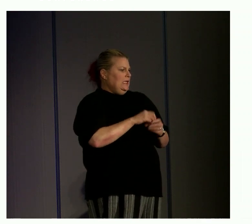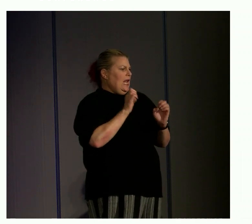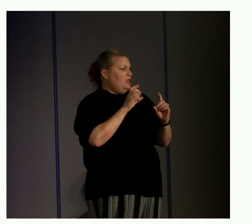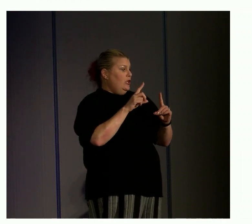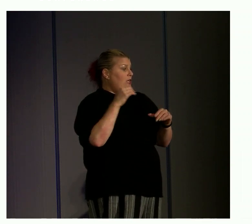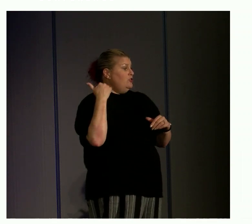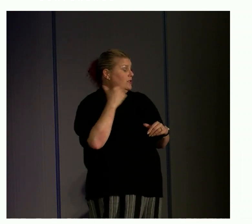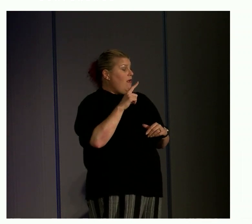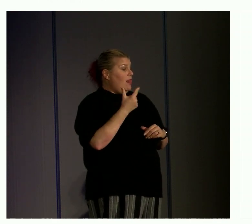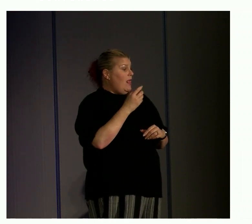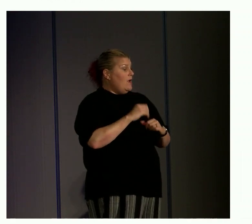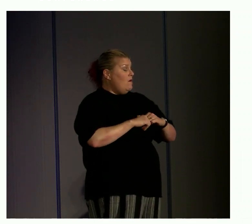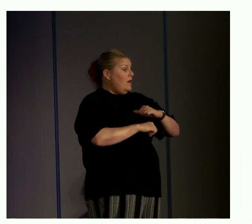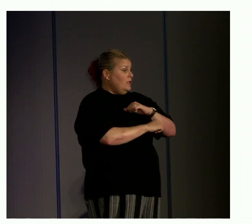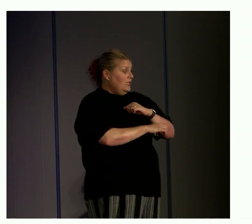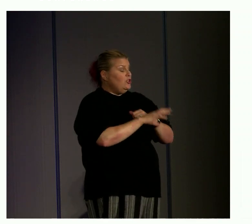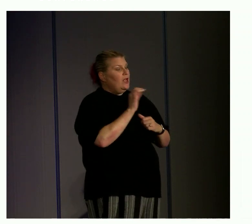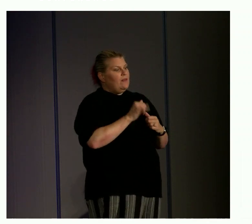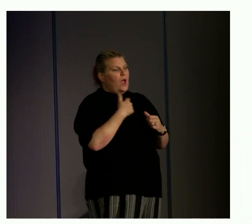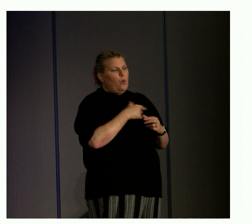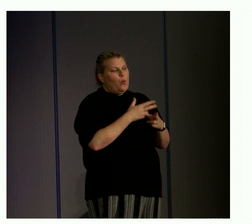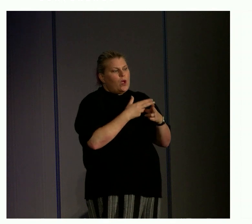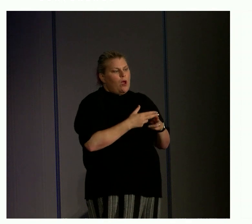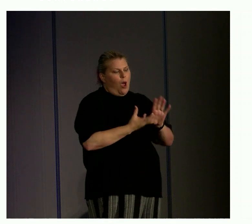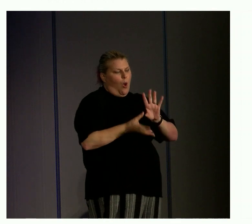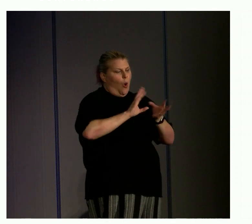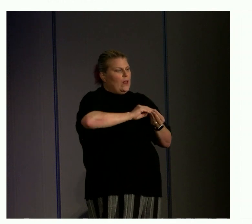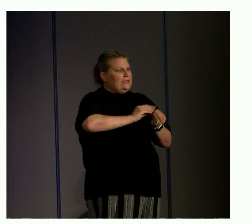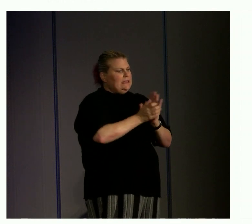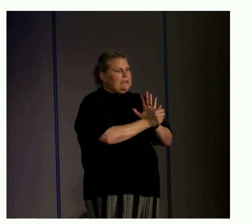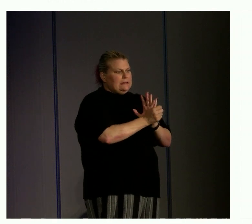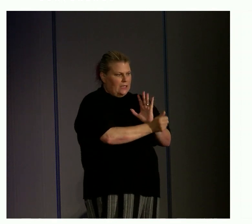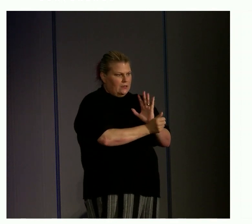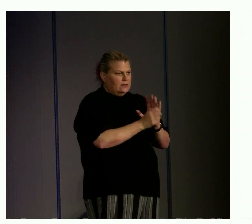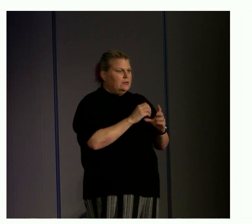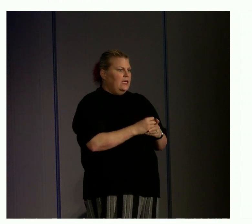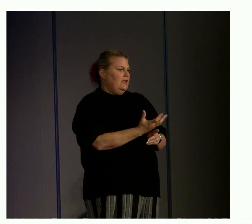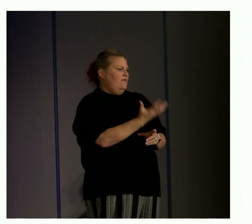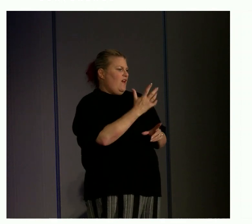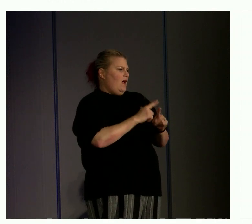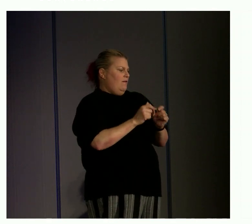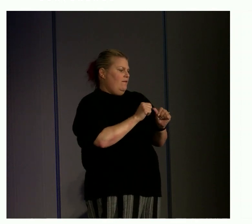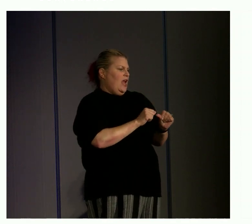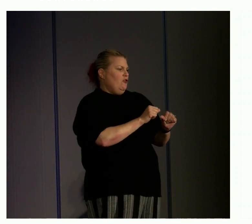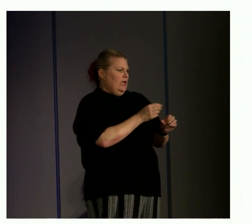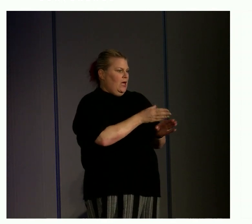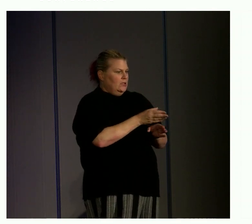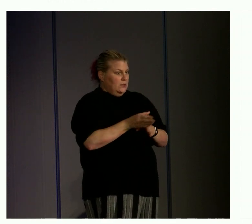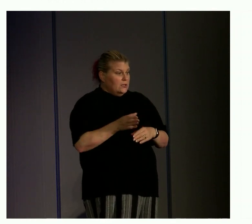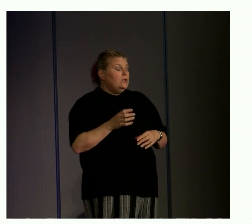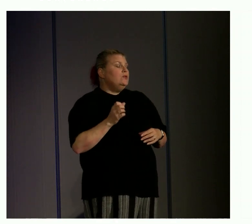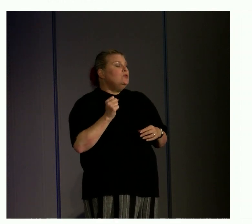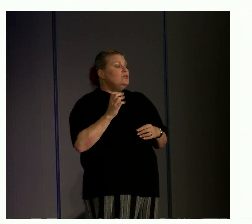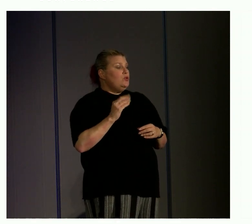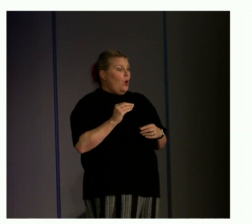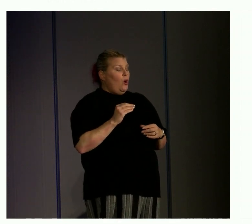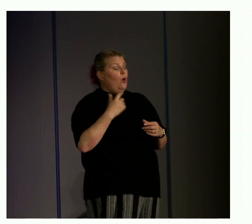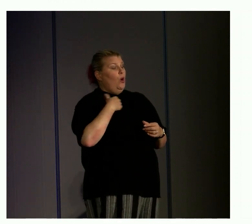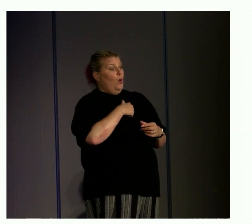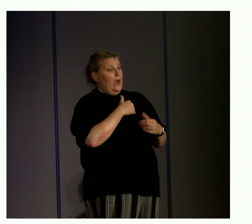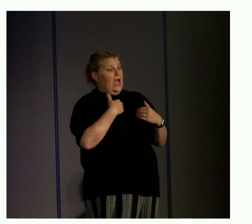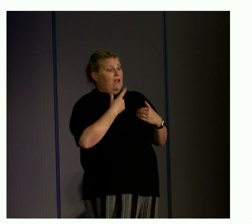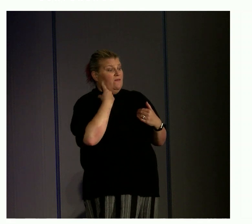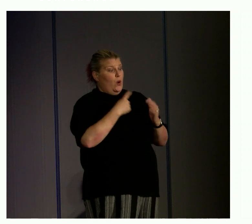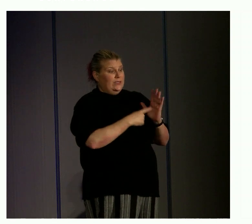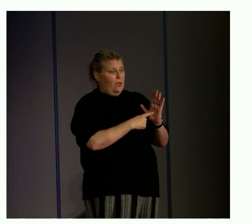Foundation in what we call holistic skills in 5 areas. So you have, for example,